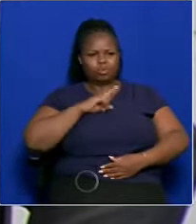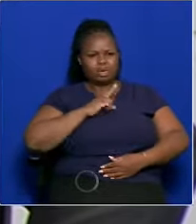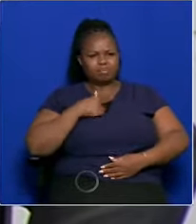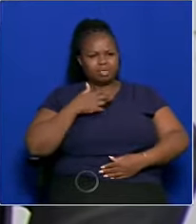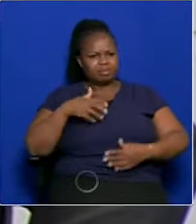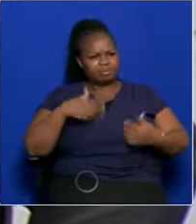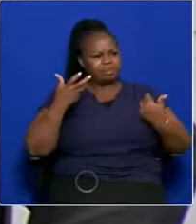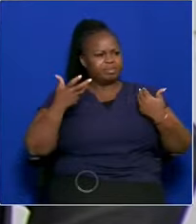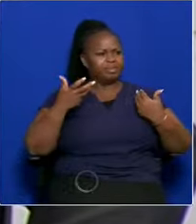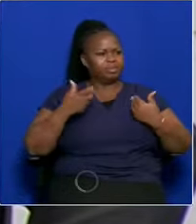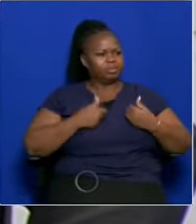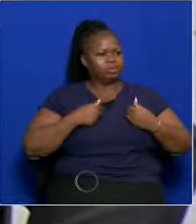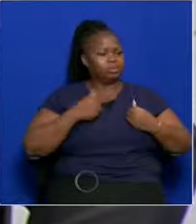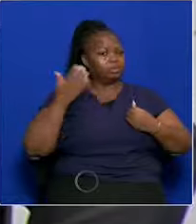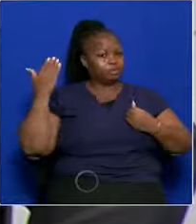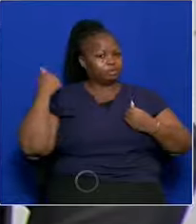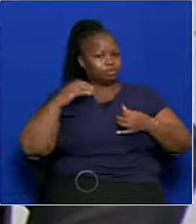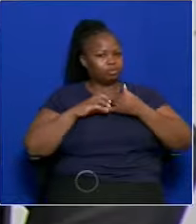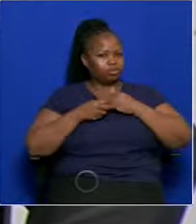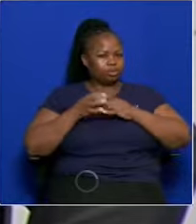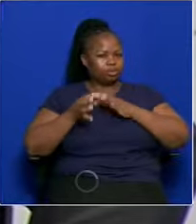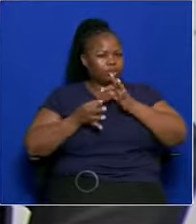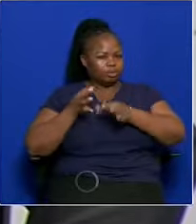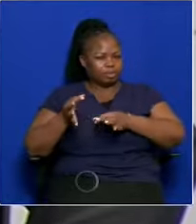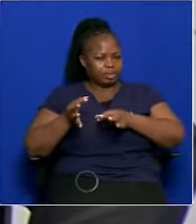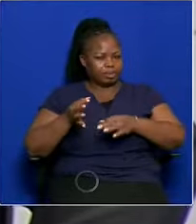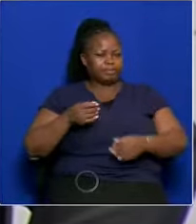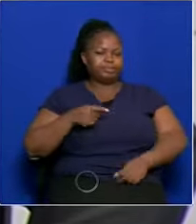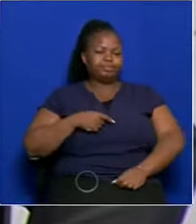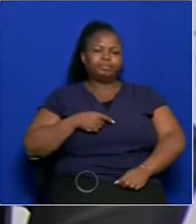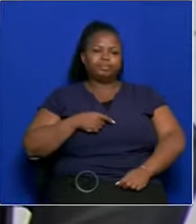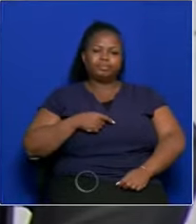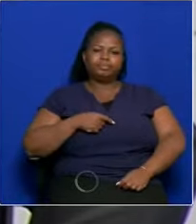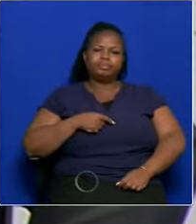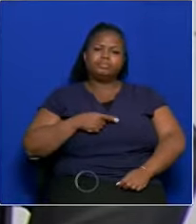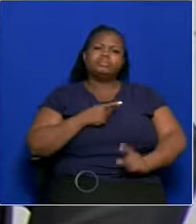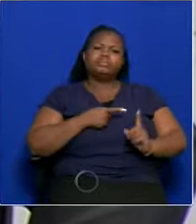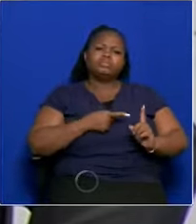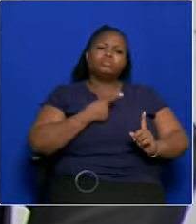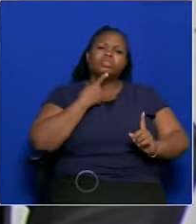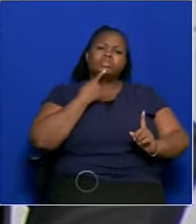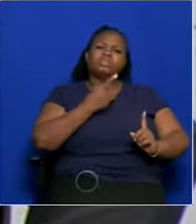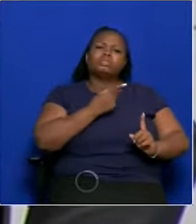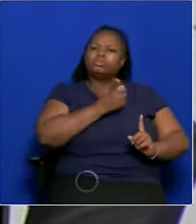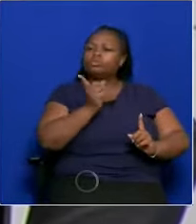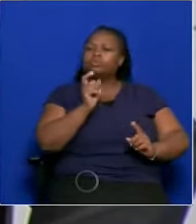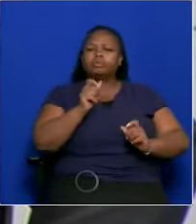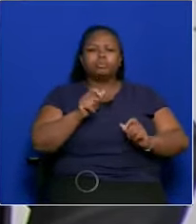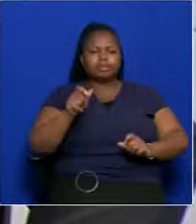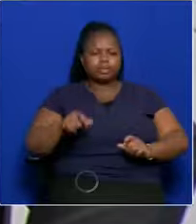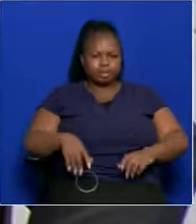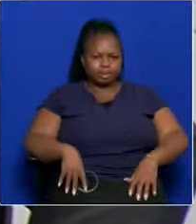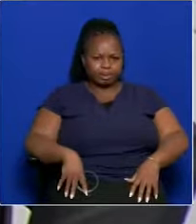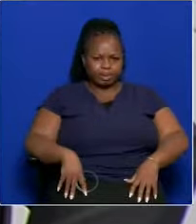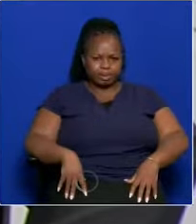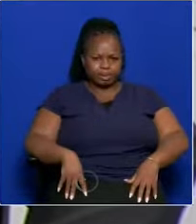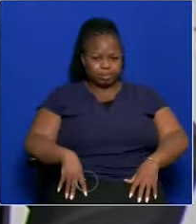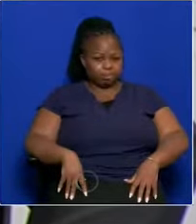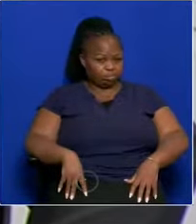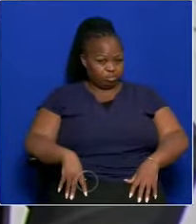to explain, is what was said to those people. So that is what made